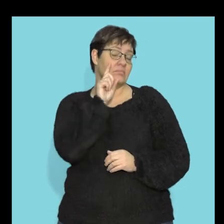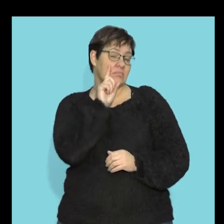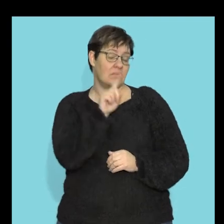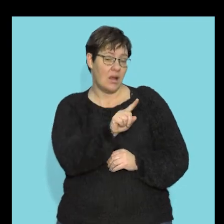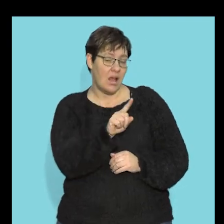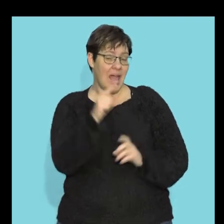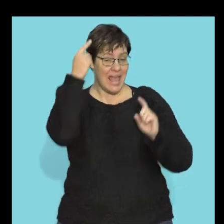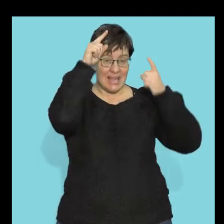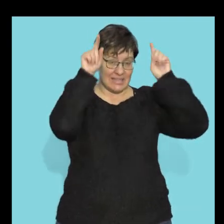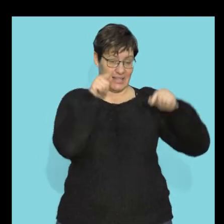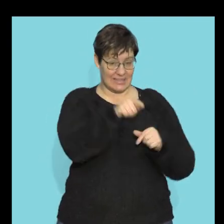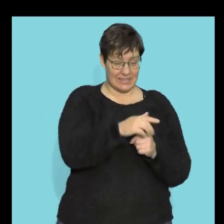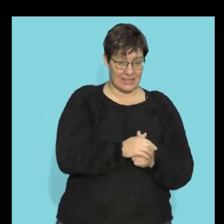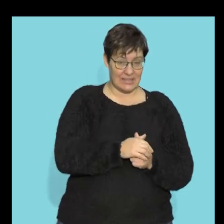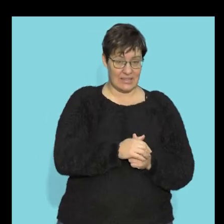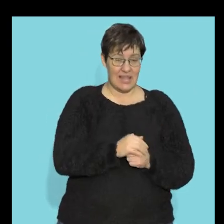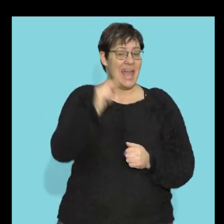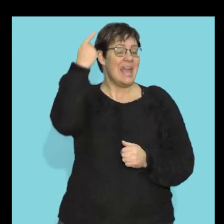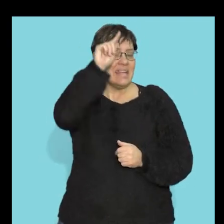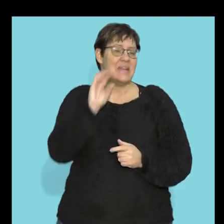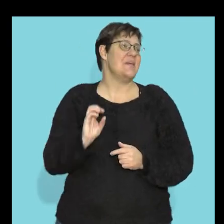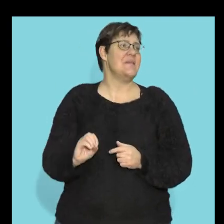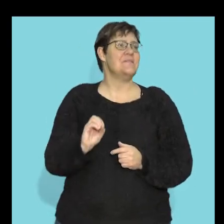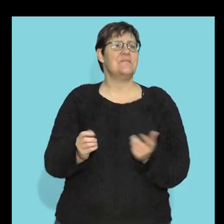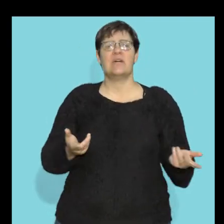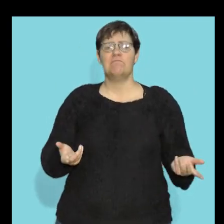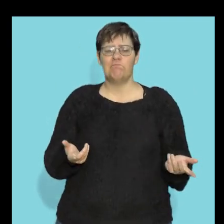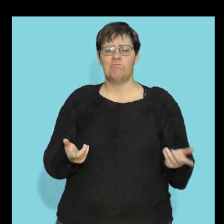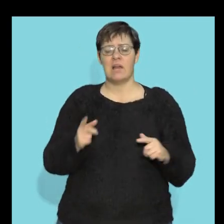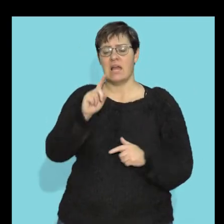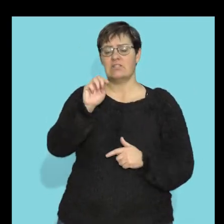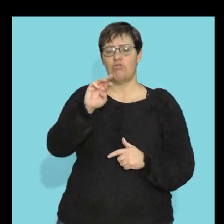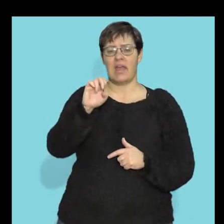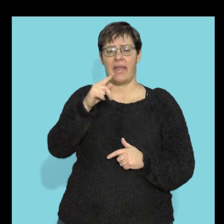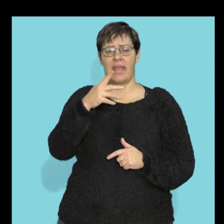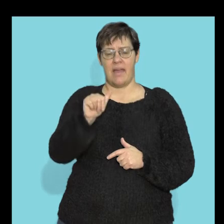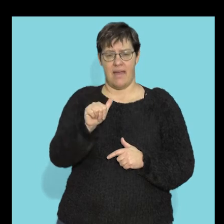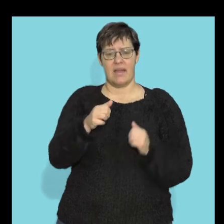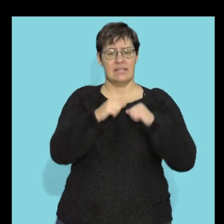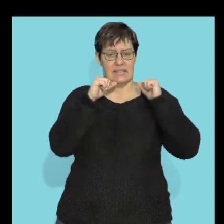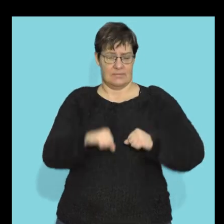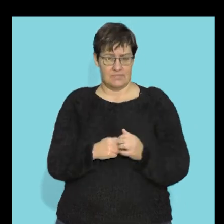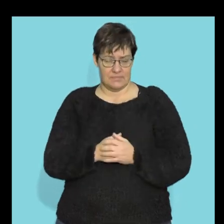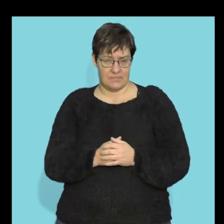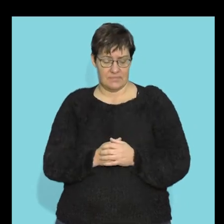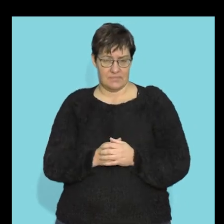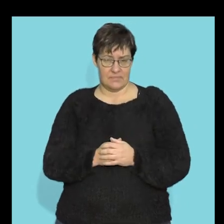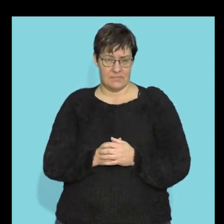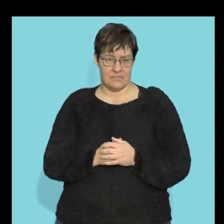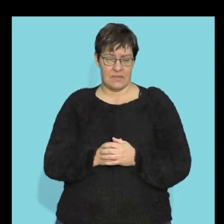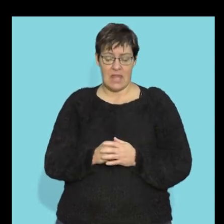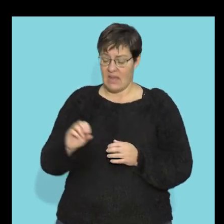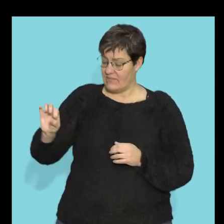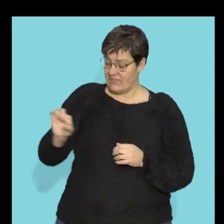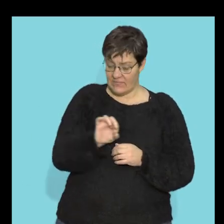the insects, right, insects have got this tracheal system. And what happens is they have these